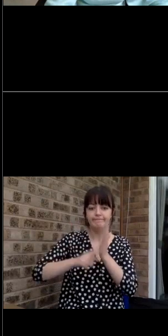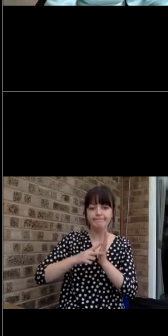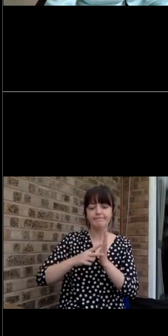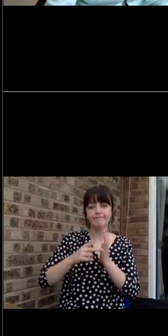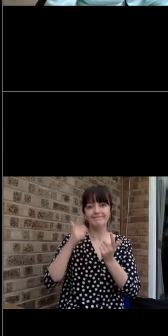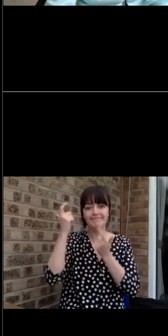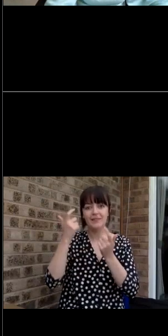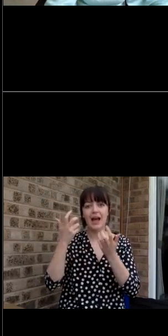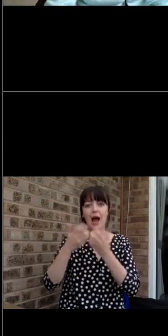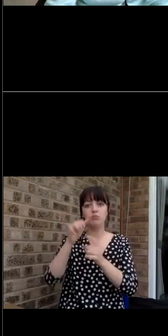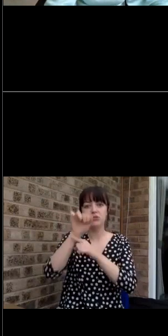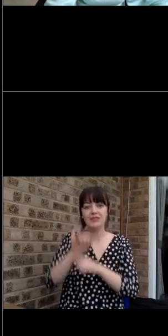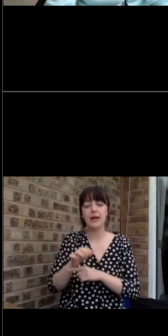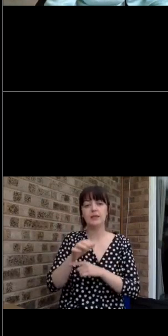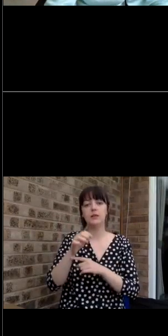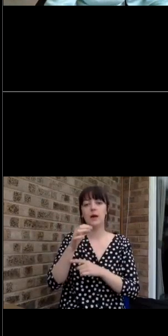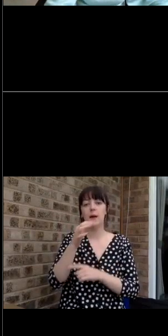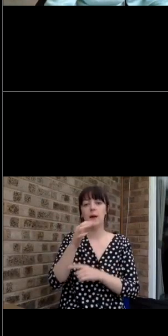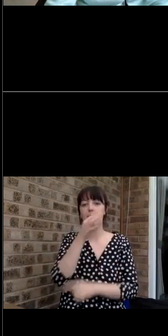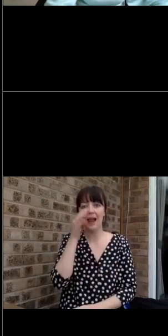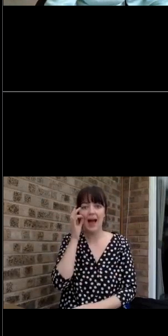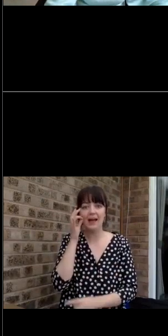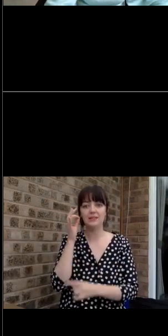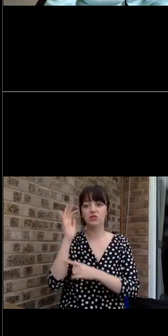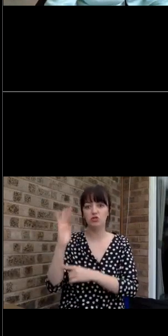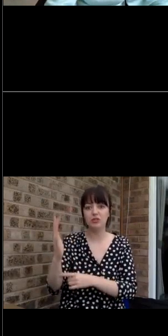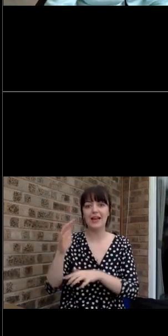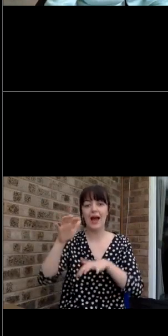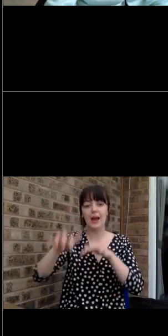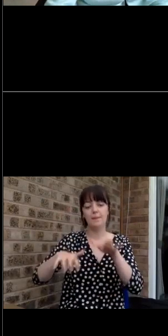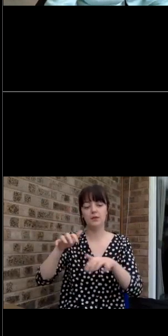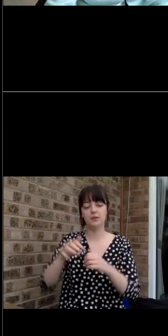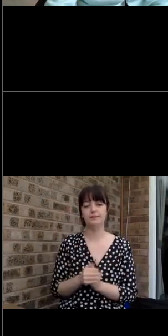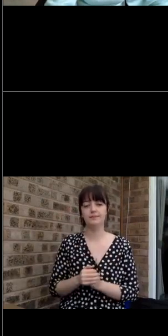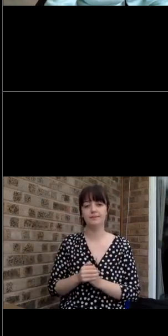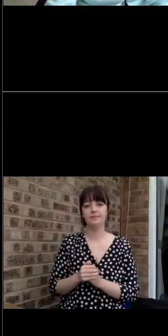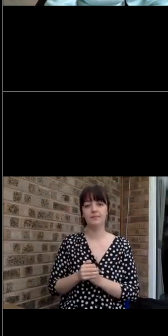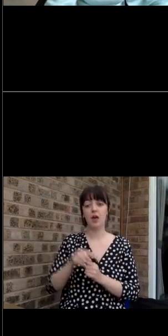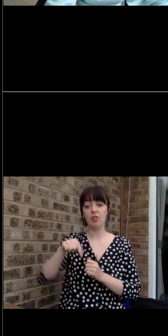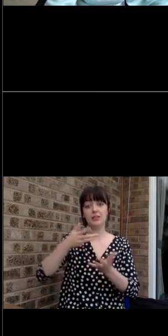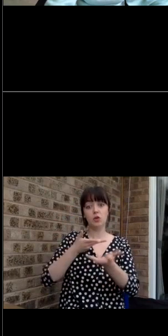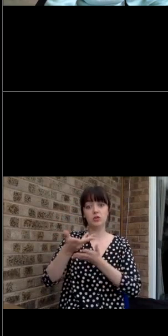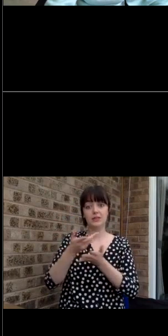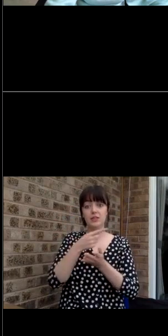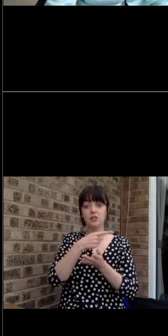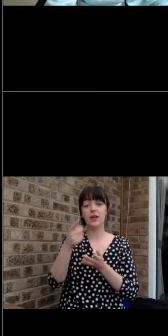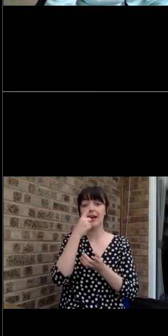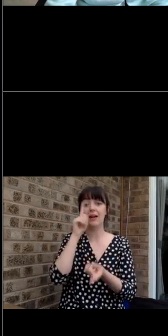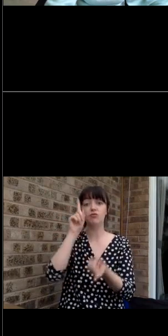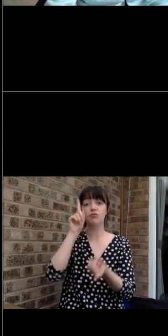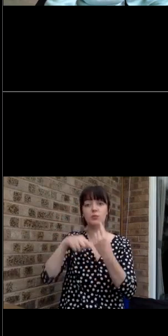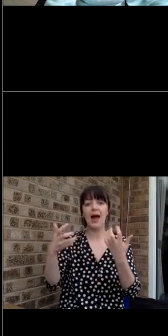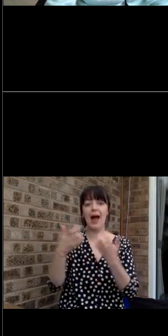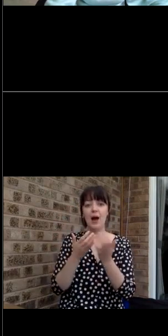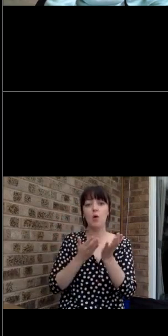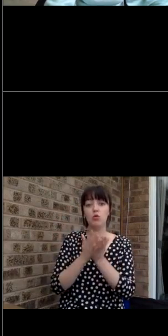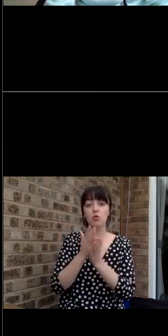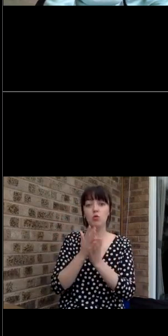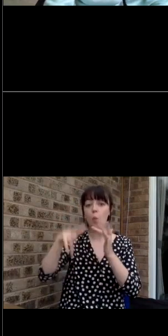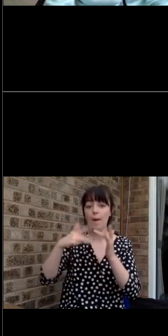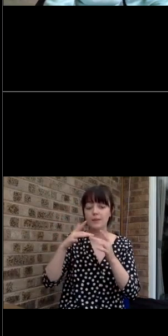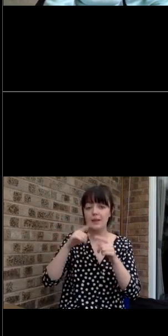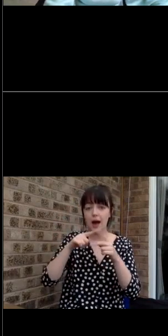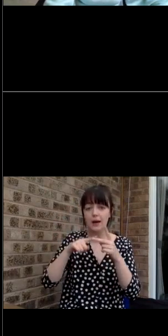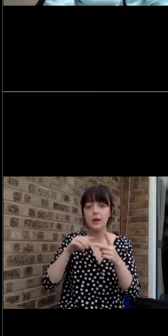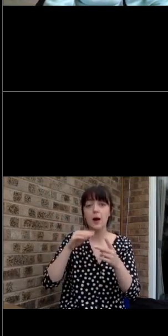You can respond to this consultation in several ways, either through our website, by post, or by email. Should you